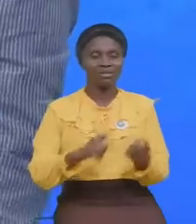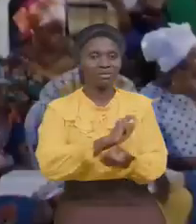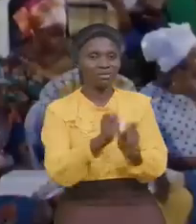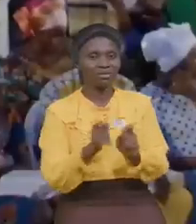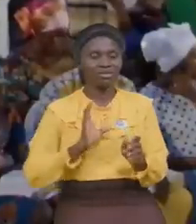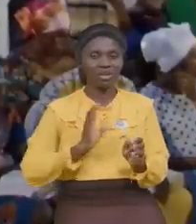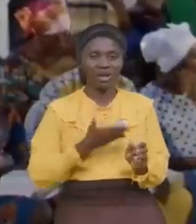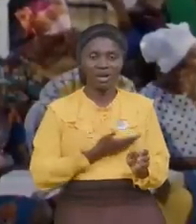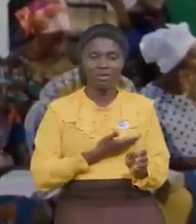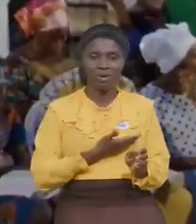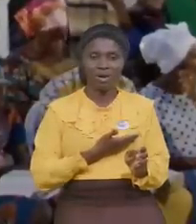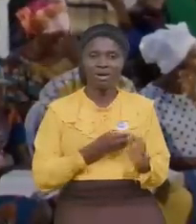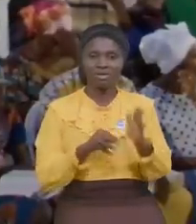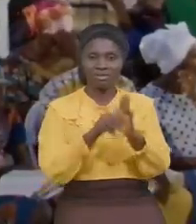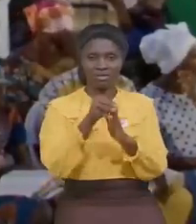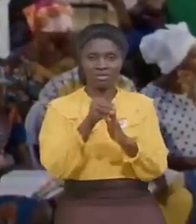stature.